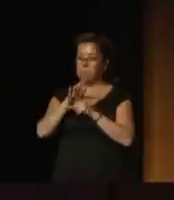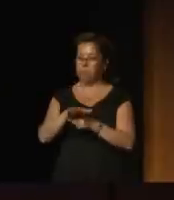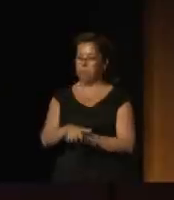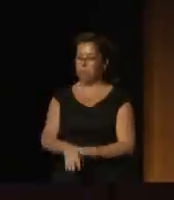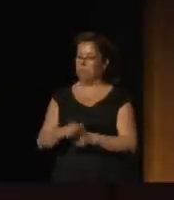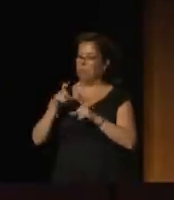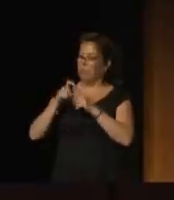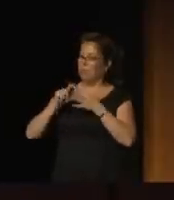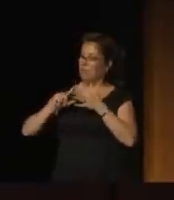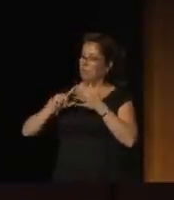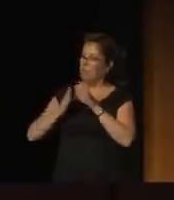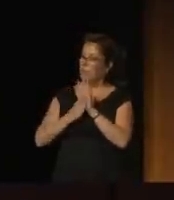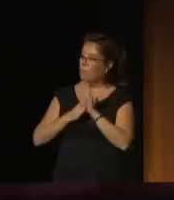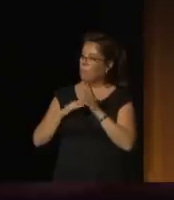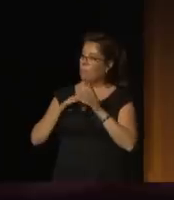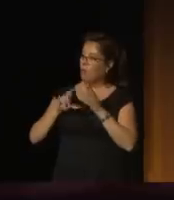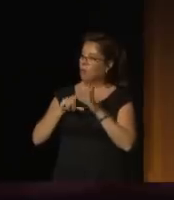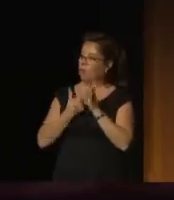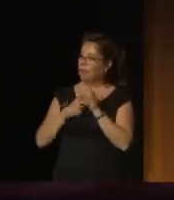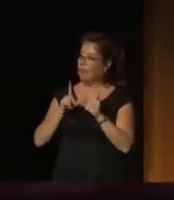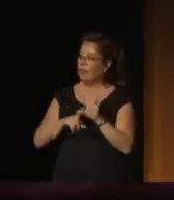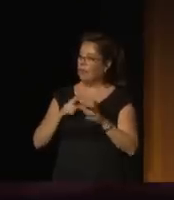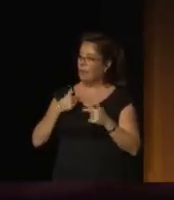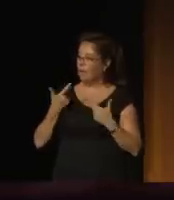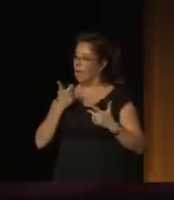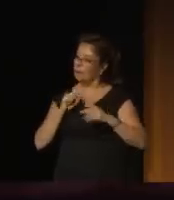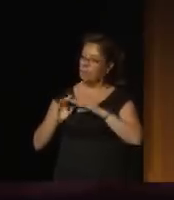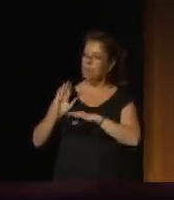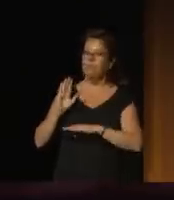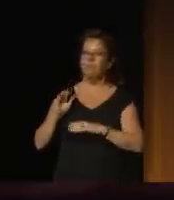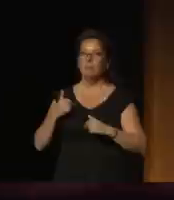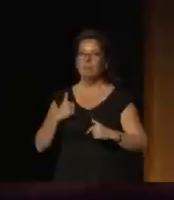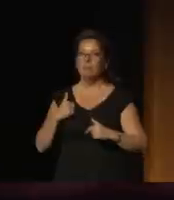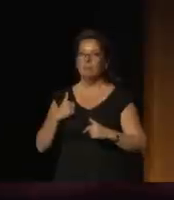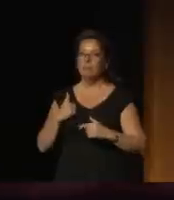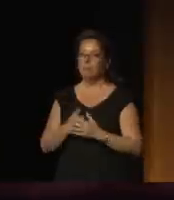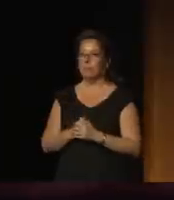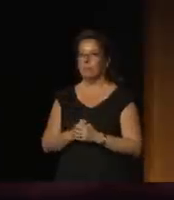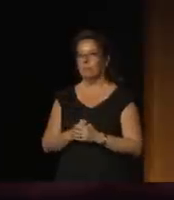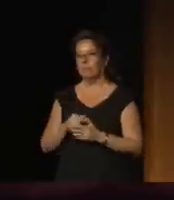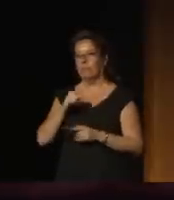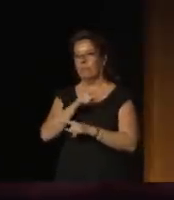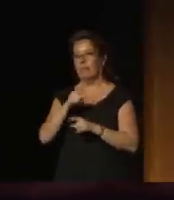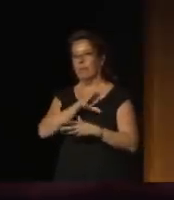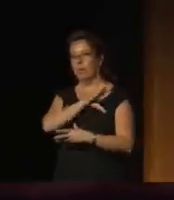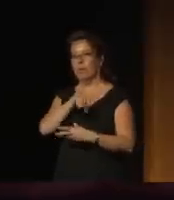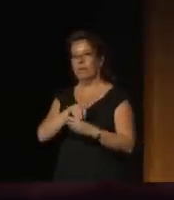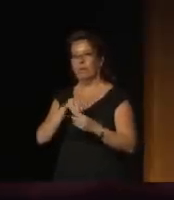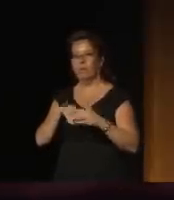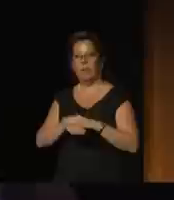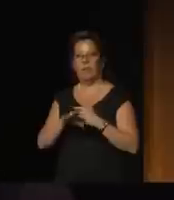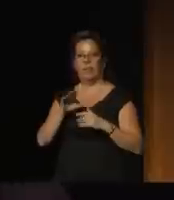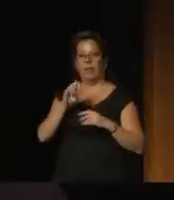any criticism just shut down? Well, I'll take that. You remember during the election in 2016 when the tape came